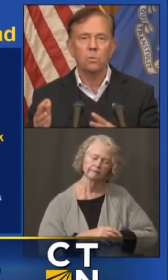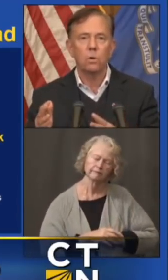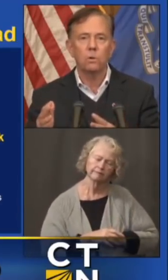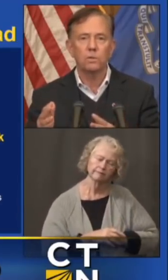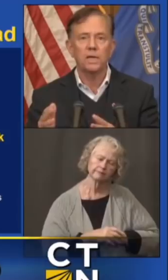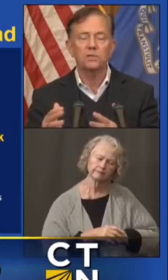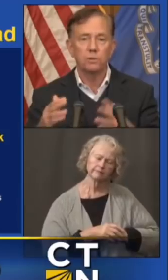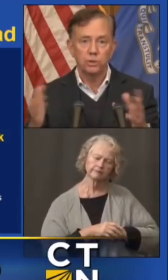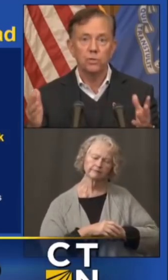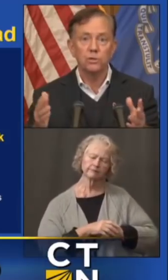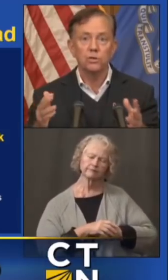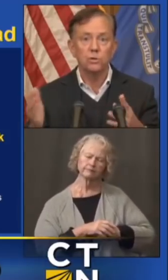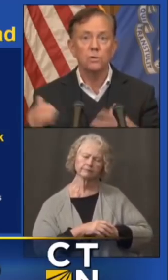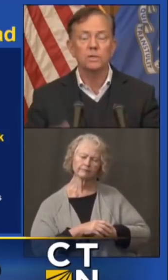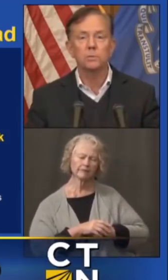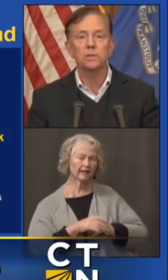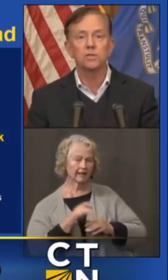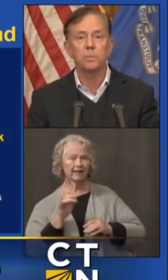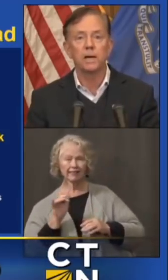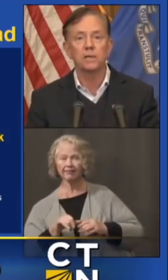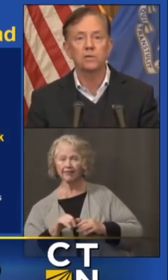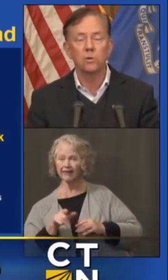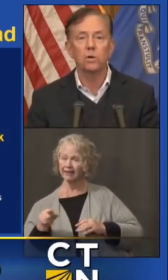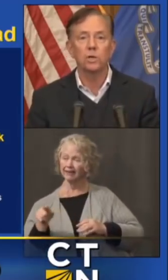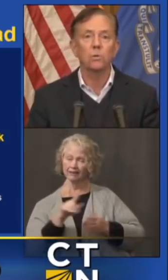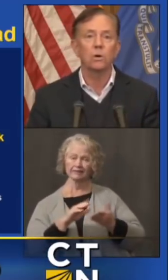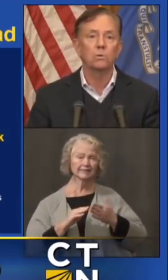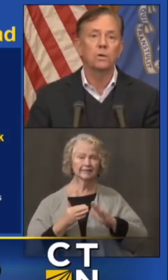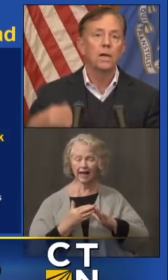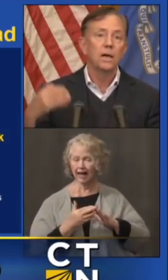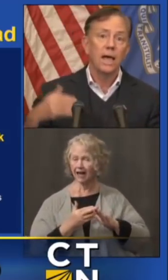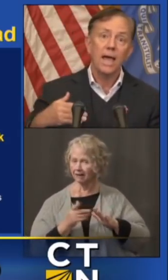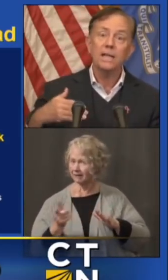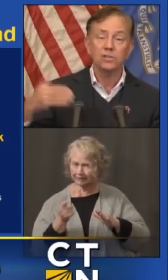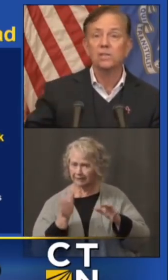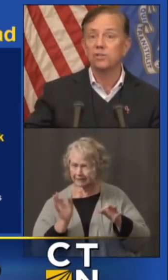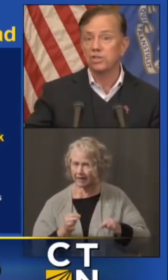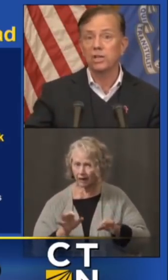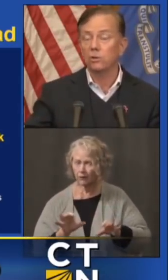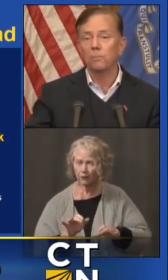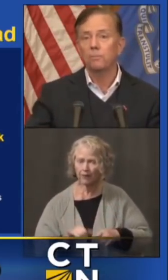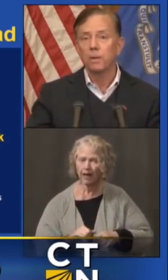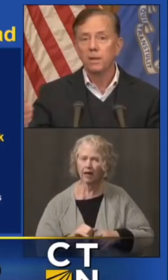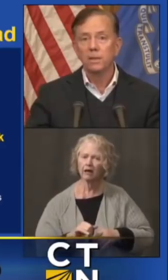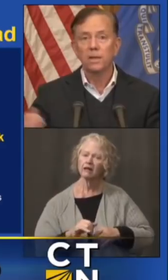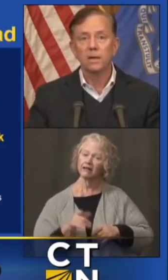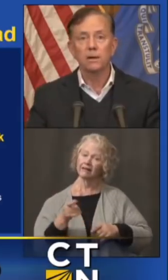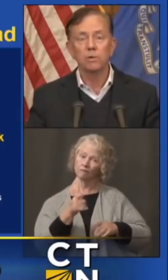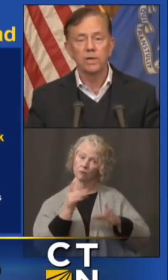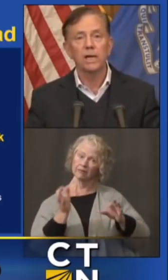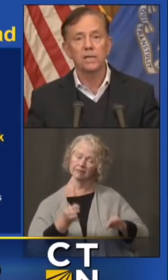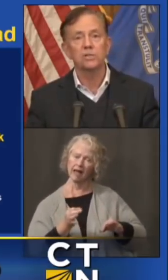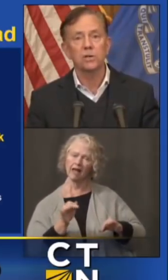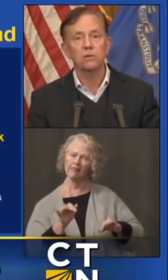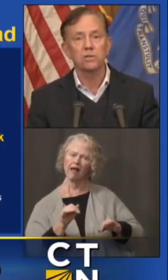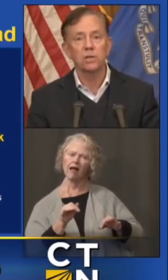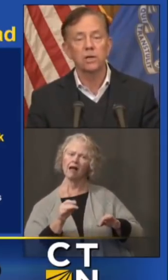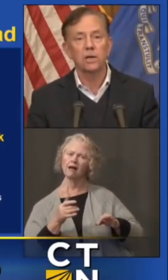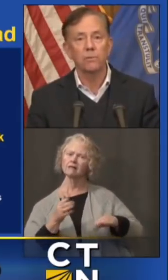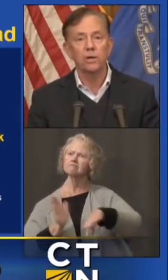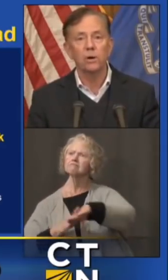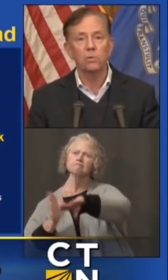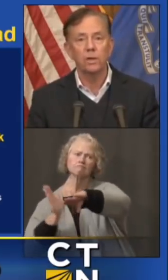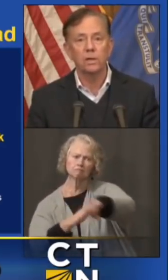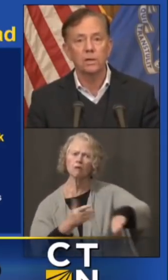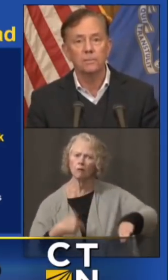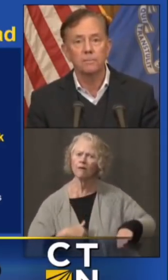These are all things which you can do as municipalities on your own. It sends a signal that we're taking this seriously,